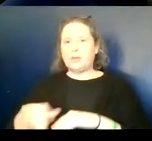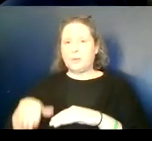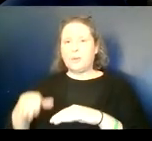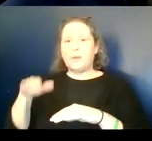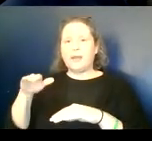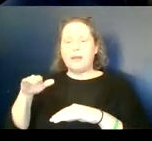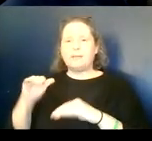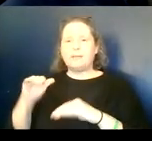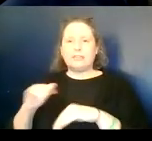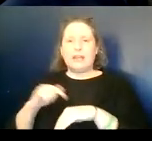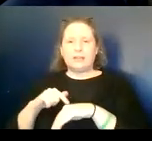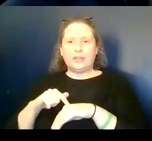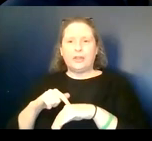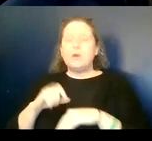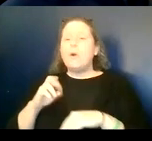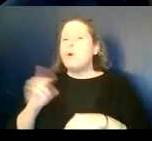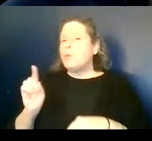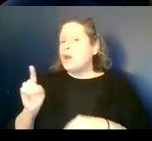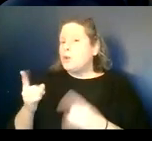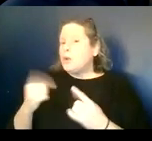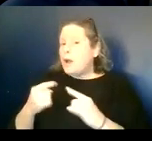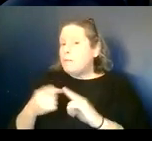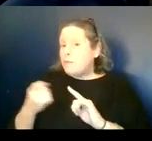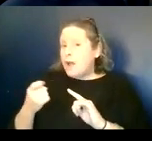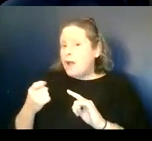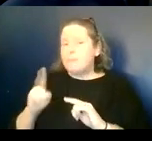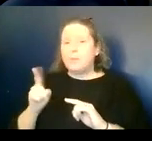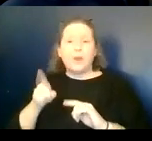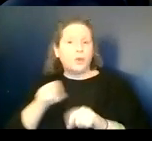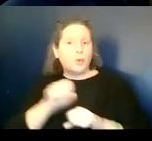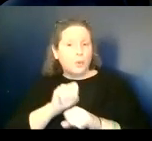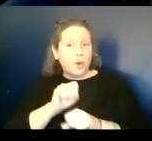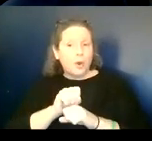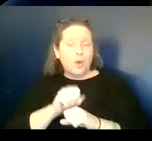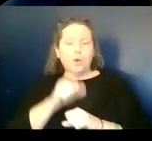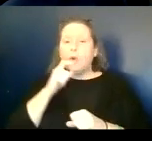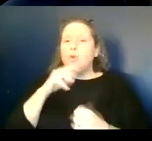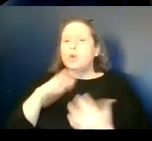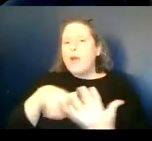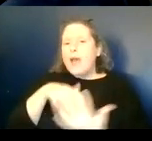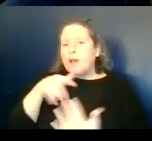you come from, or where you work, or who you hang around with.